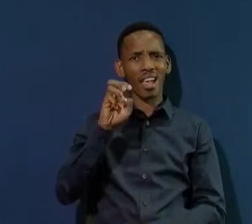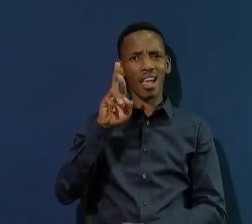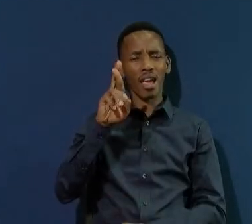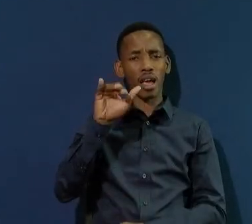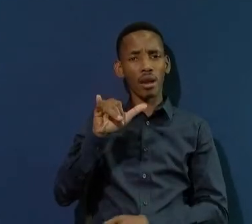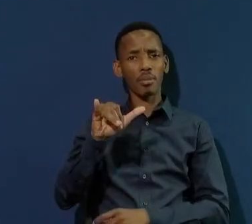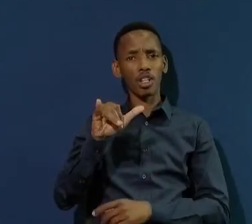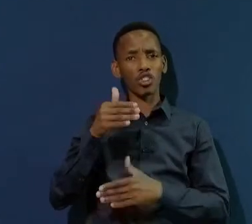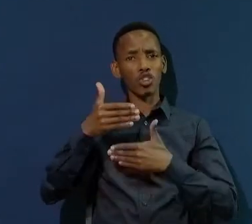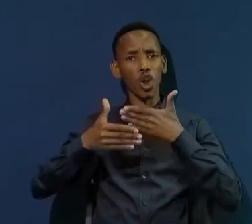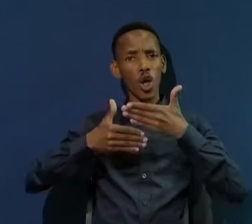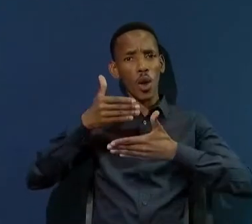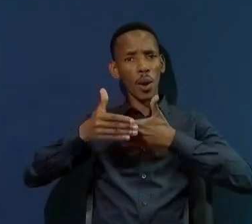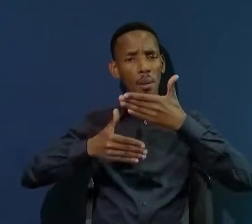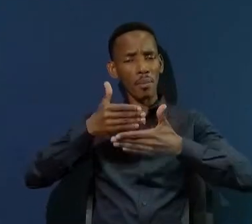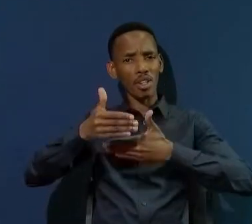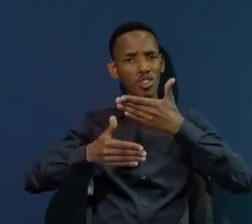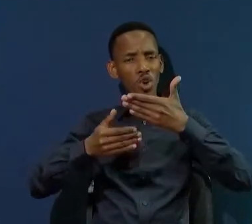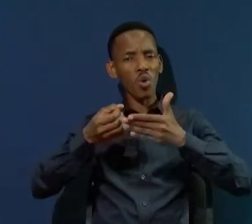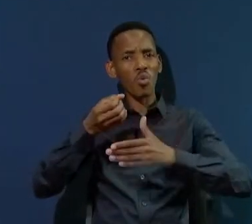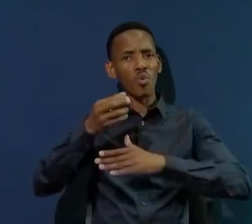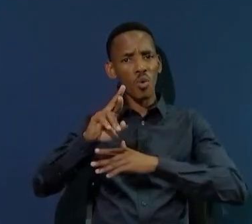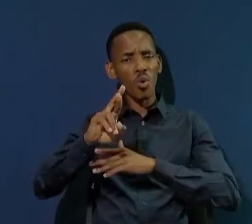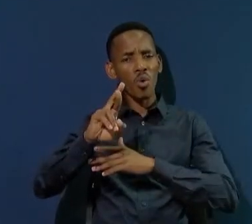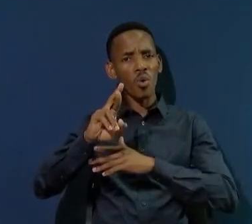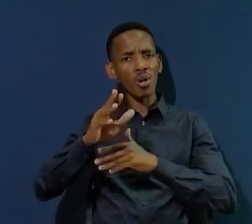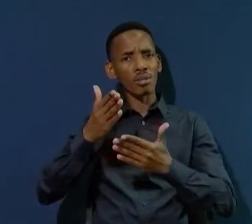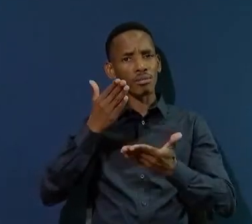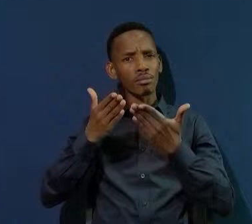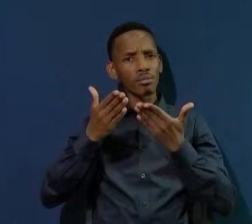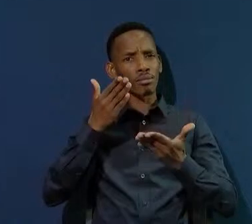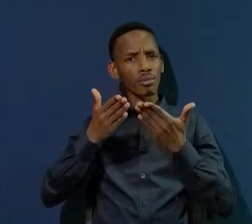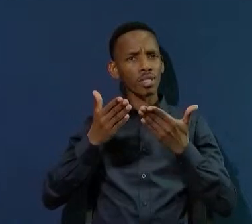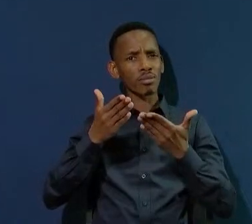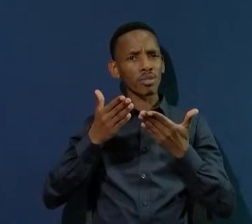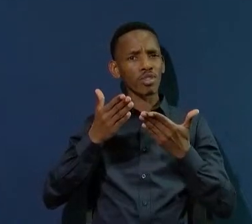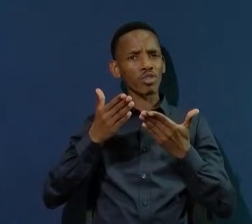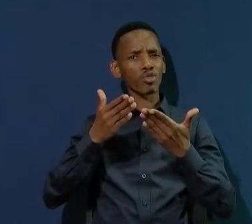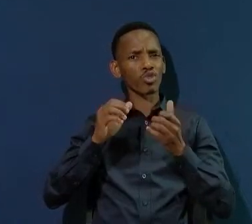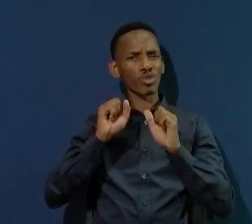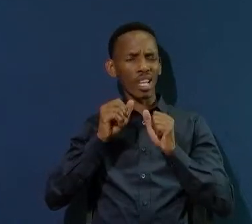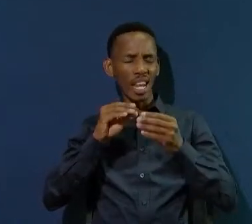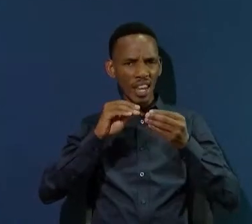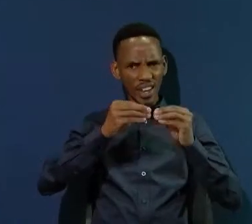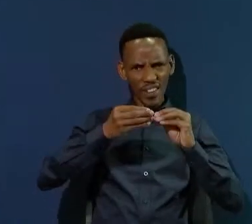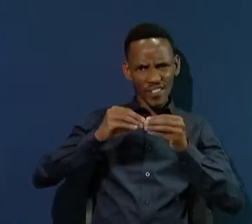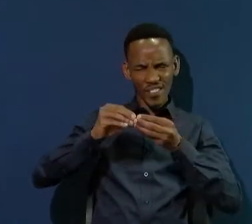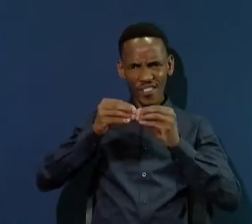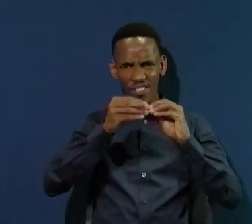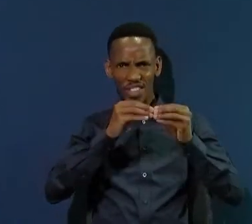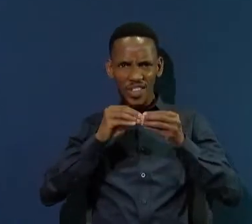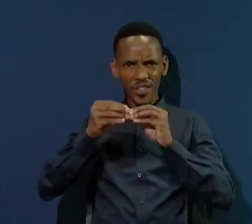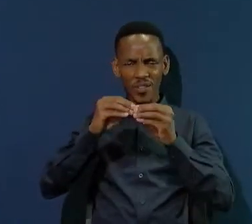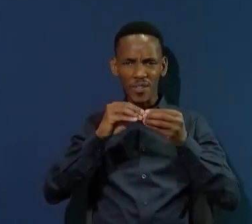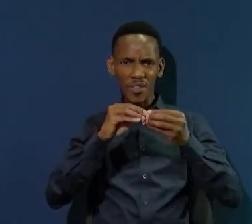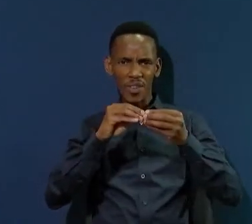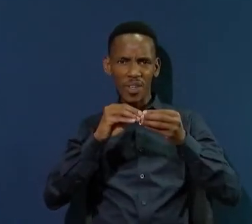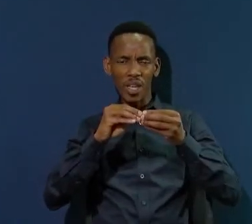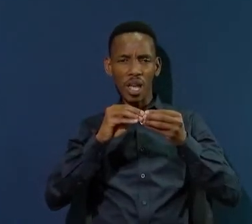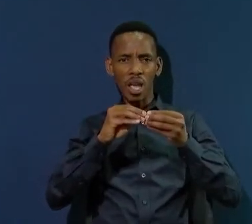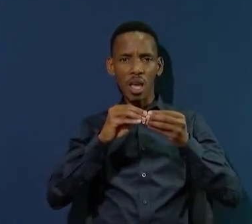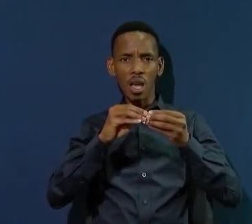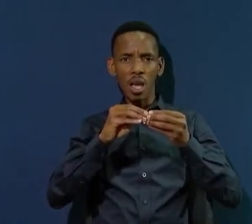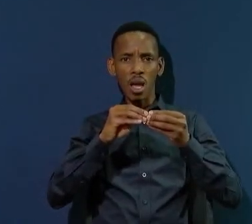gona le ha ile gore gongwe go ka ba ka ngwateng ka ntlha gore go ka tswa go